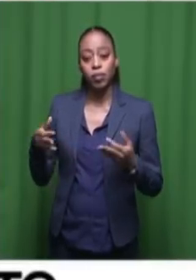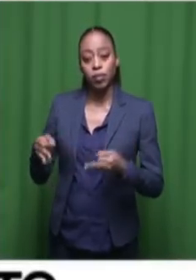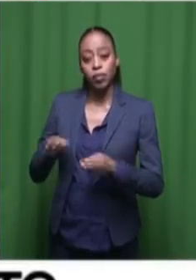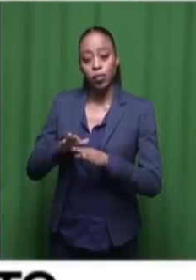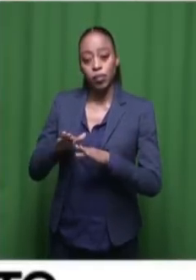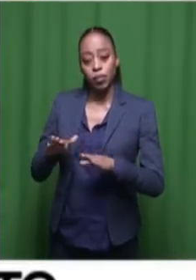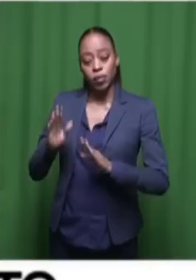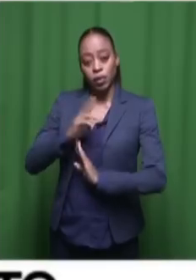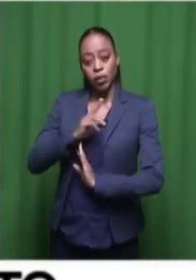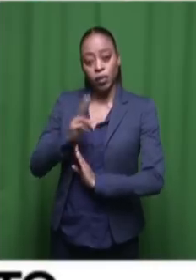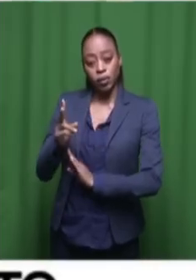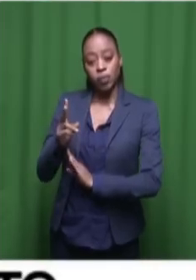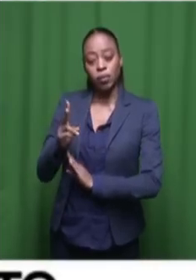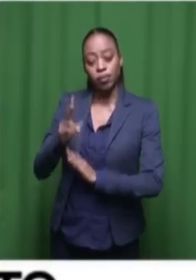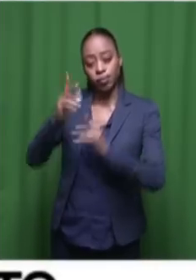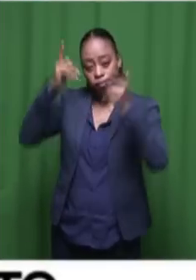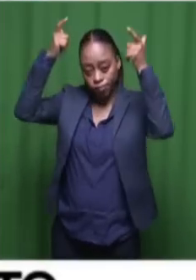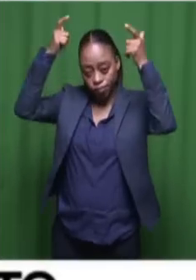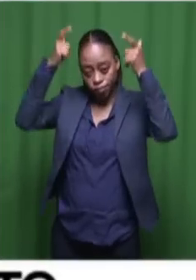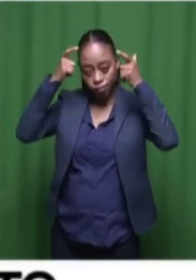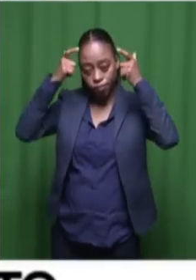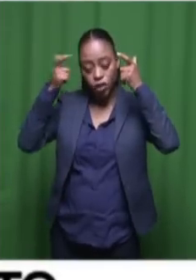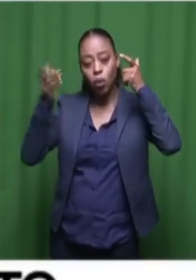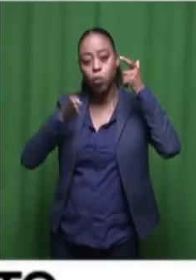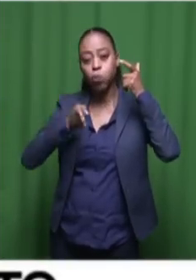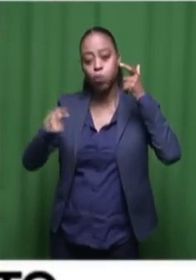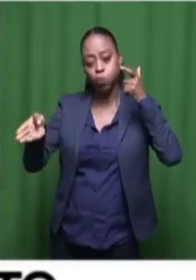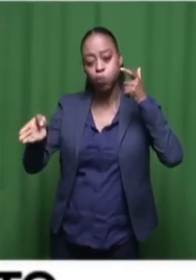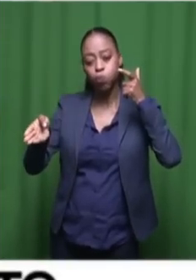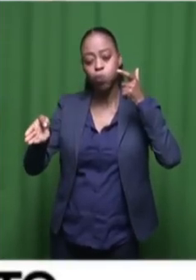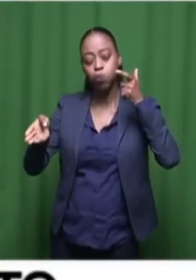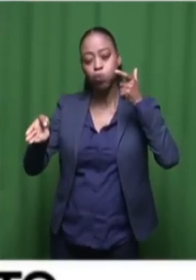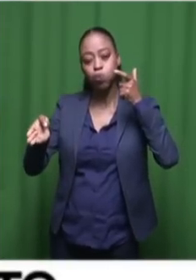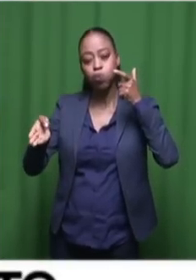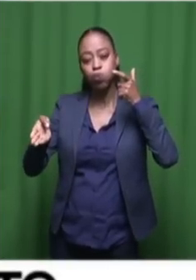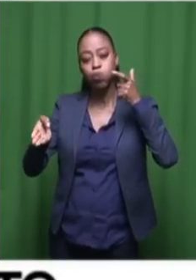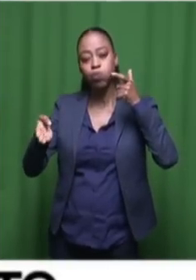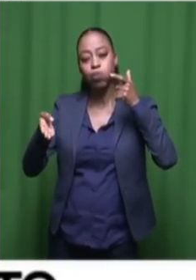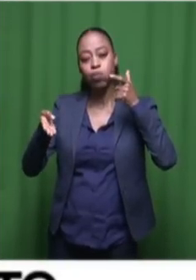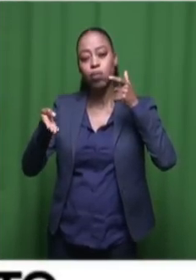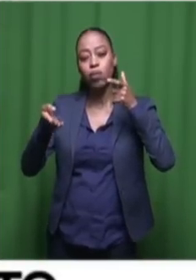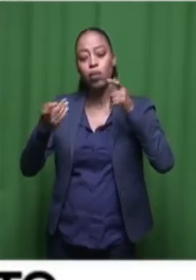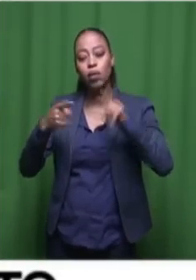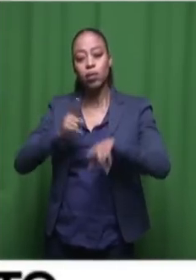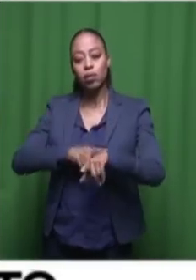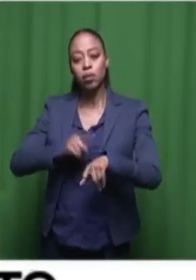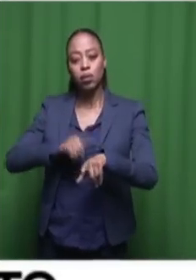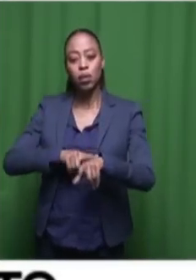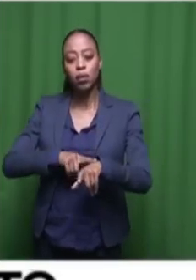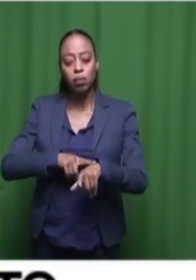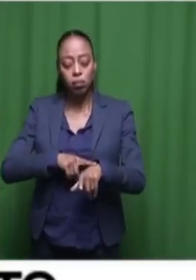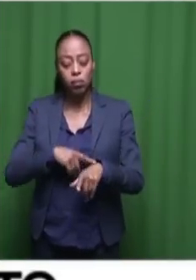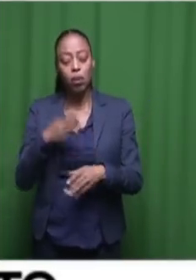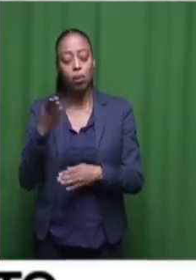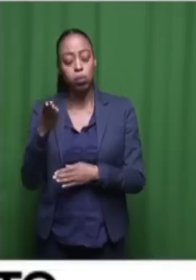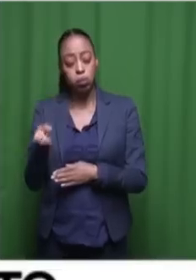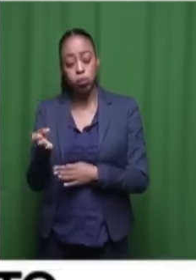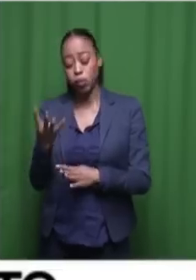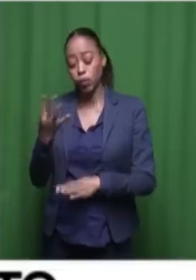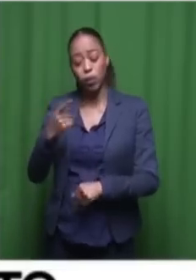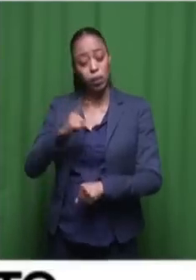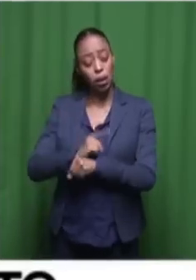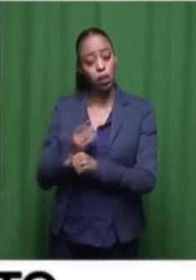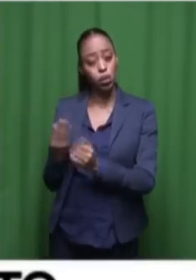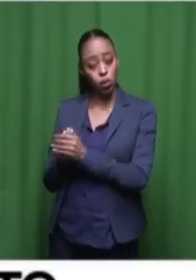the Imperial state crown, which of course has been atop the coffin during the Queen's lying in state for the past 4